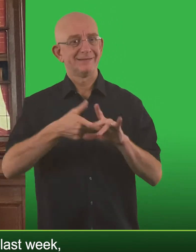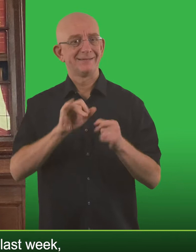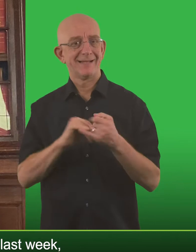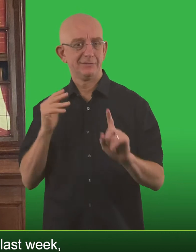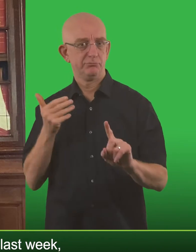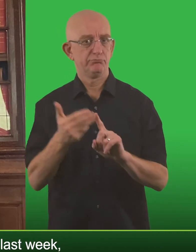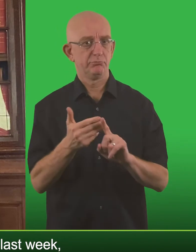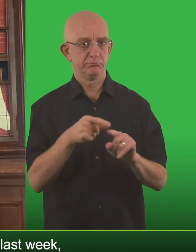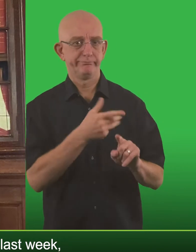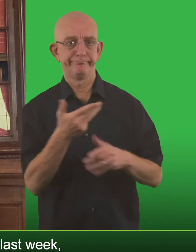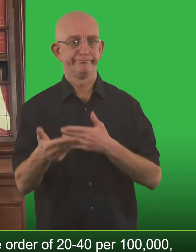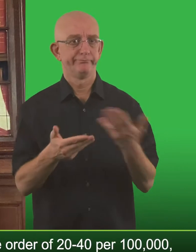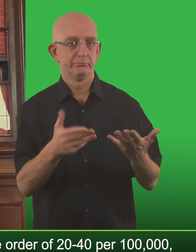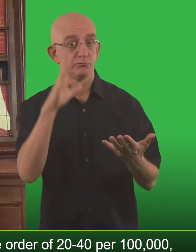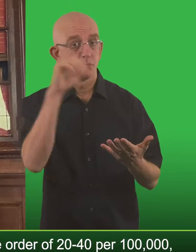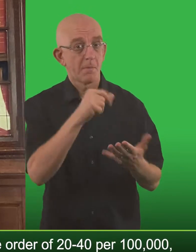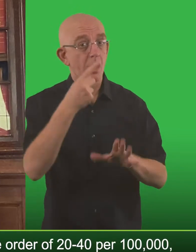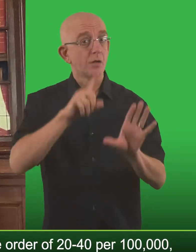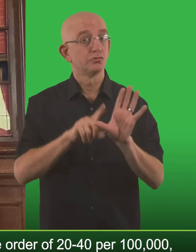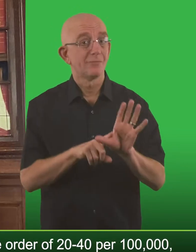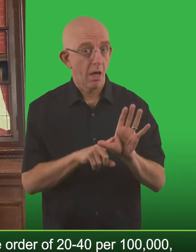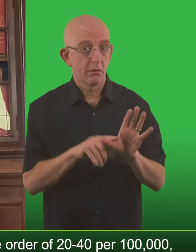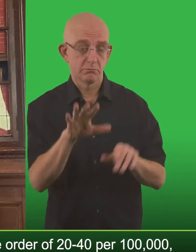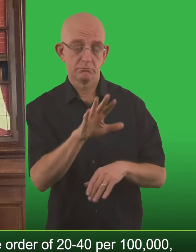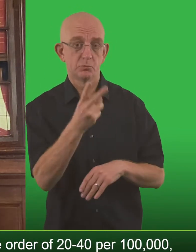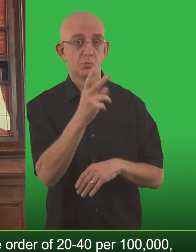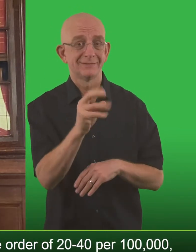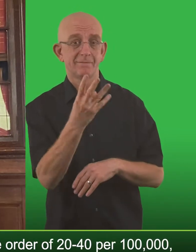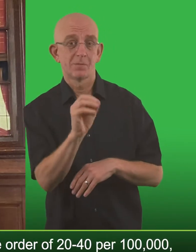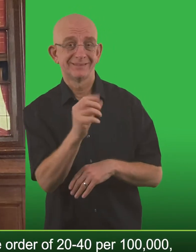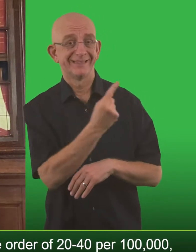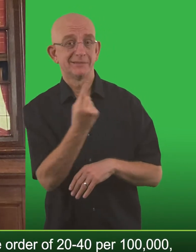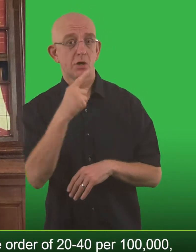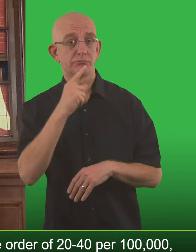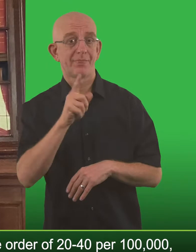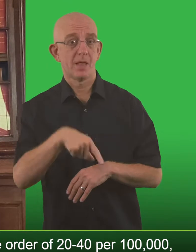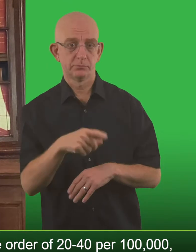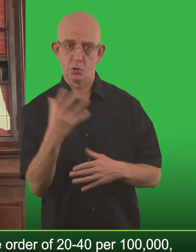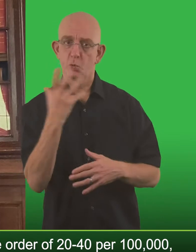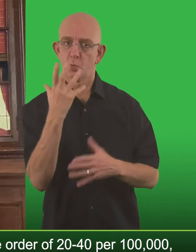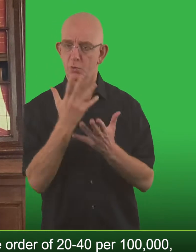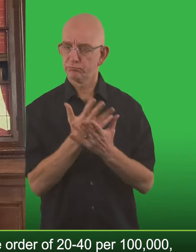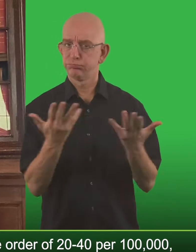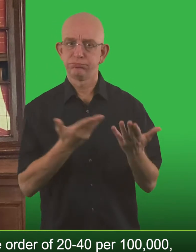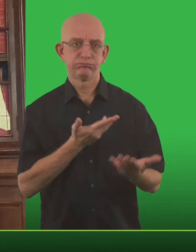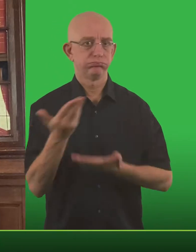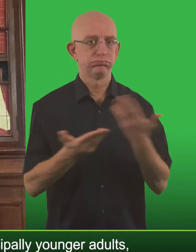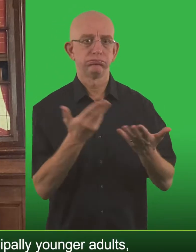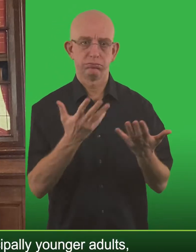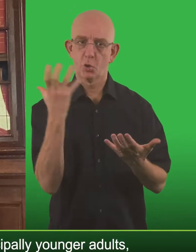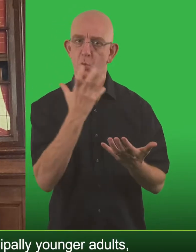300, 350 per 100,000. And remember, this time last year, it was in the order of 20 to 40 per 100,000. So a huge